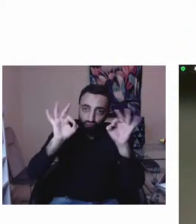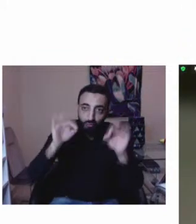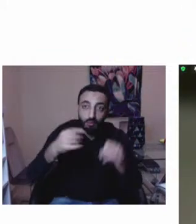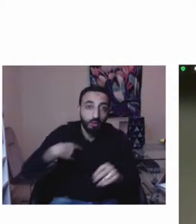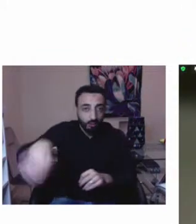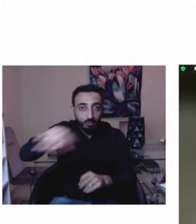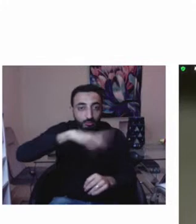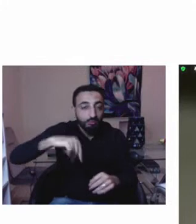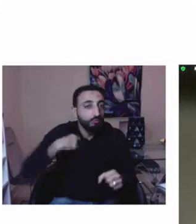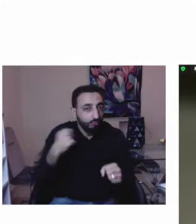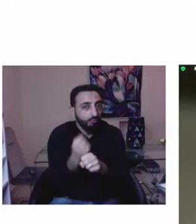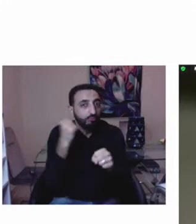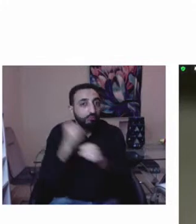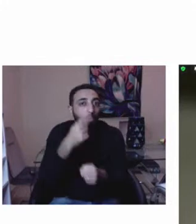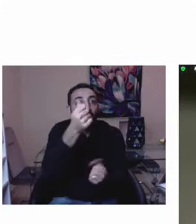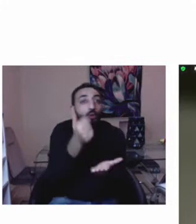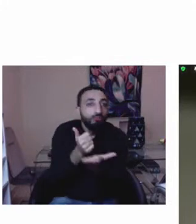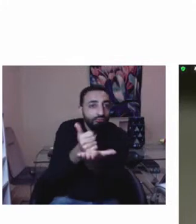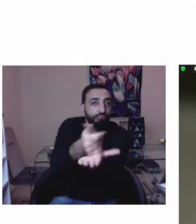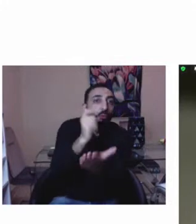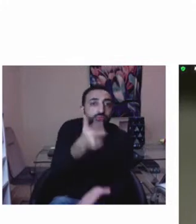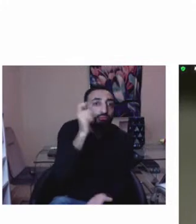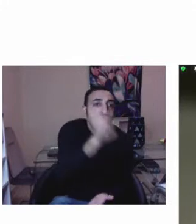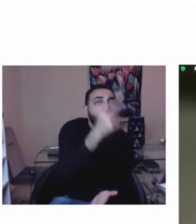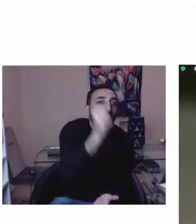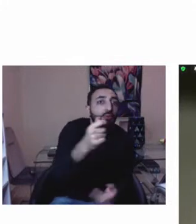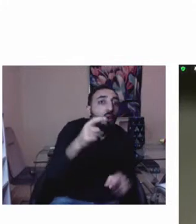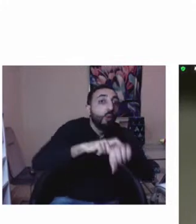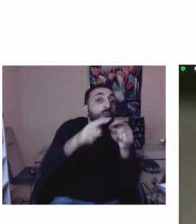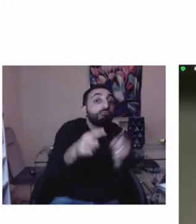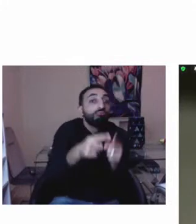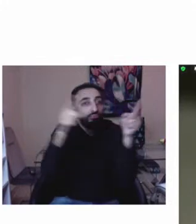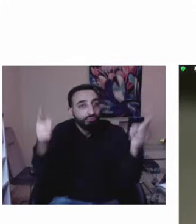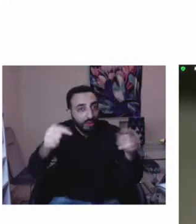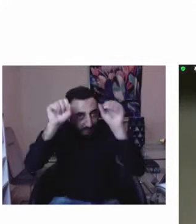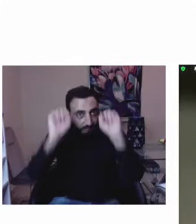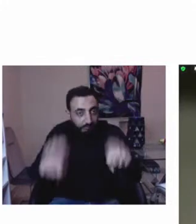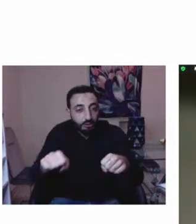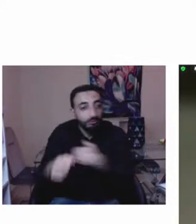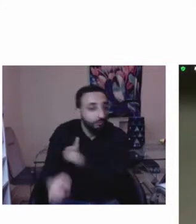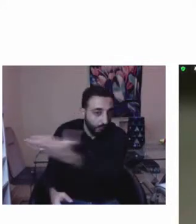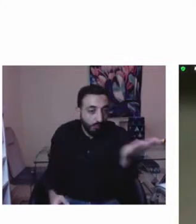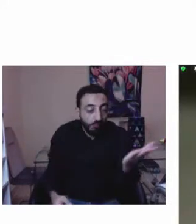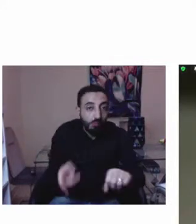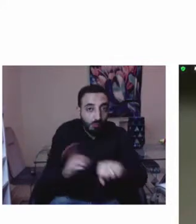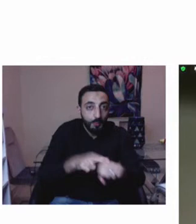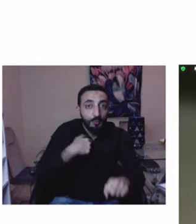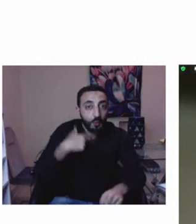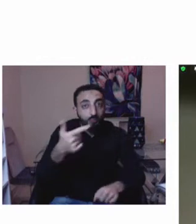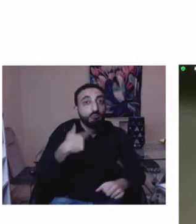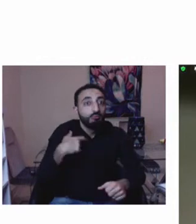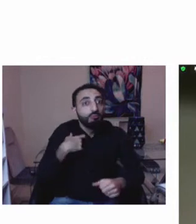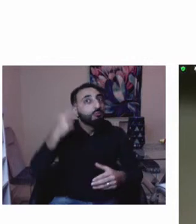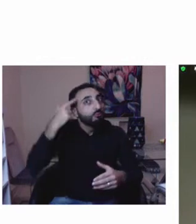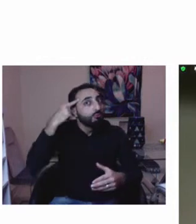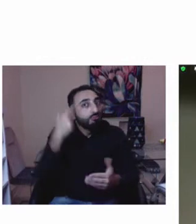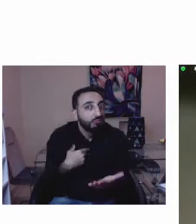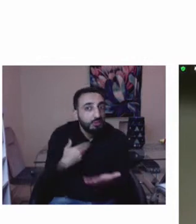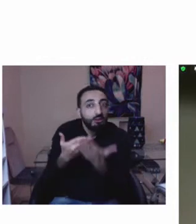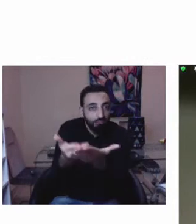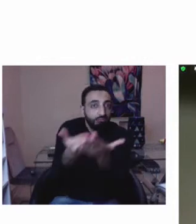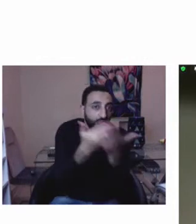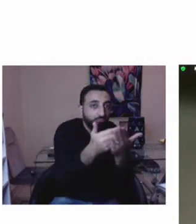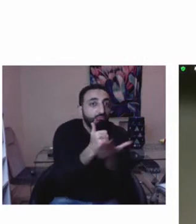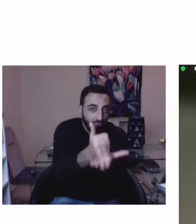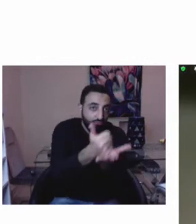more flexibility for youth-led civil society organizations to determine their own priorities and establish